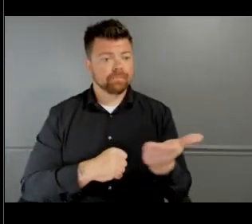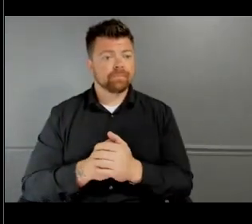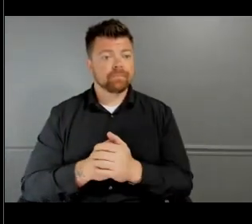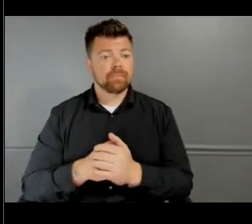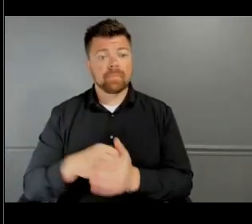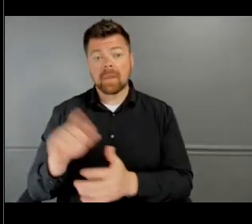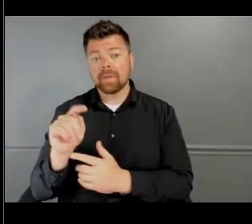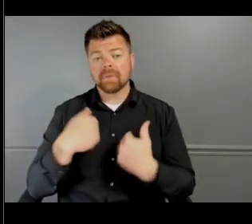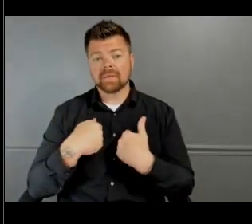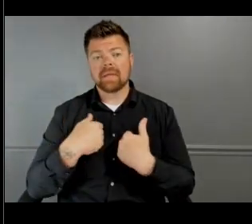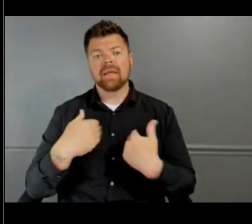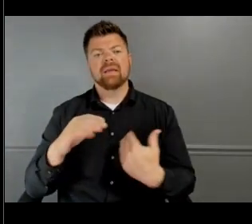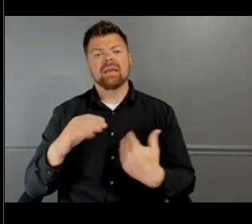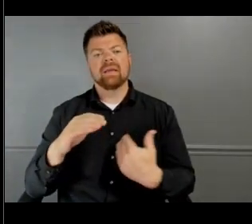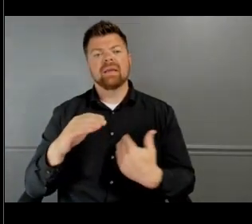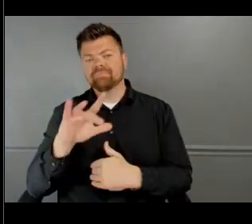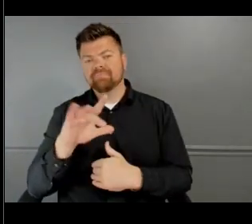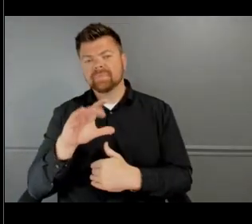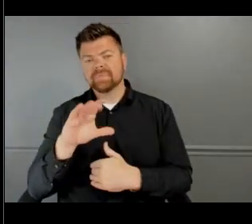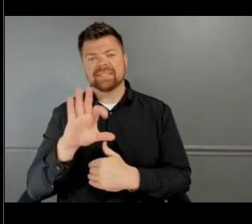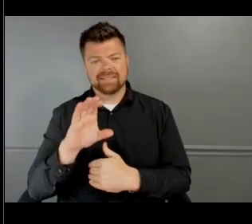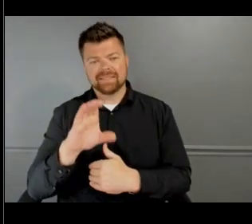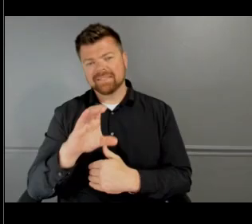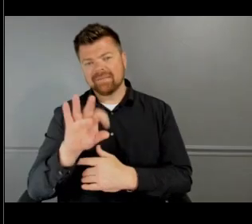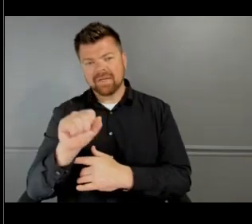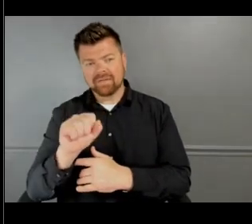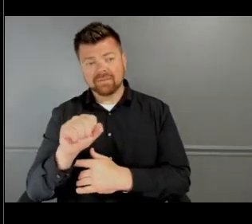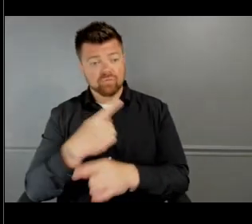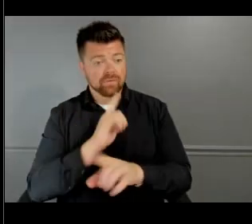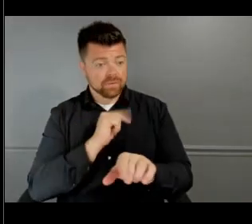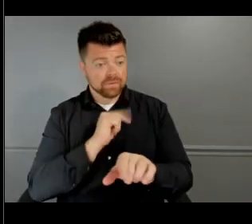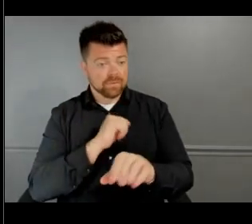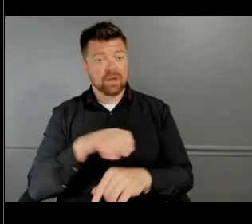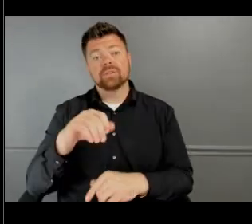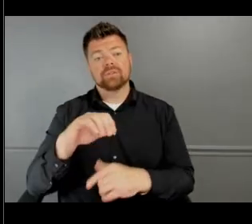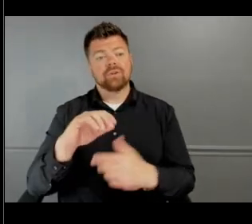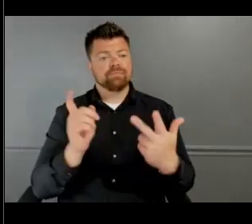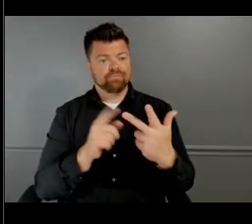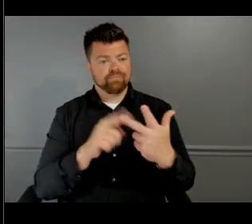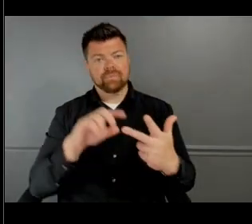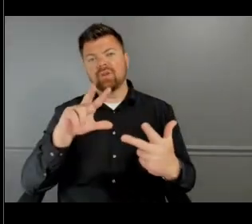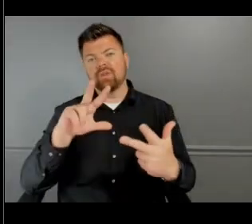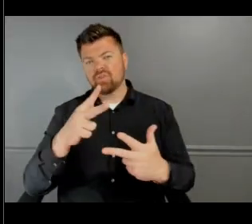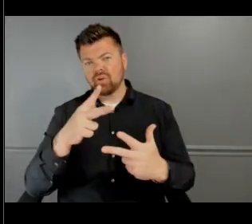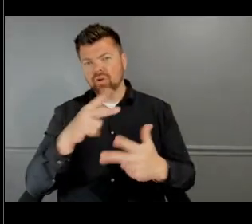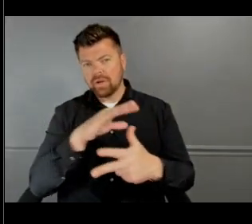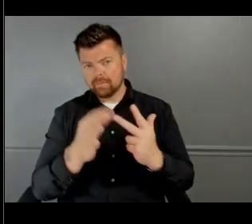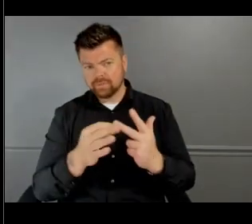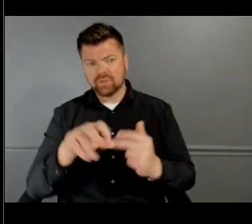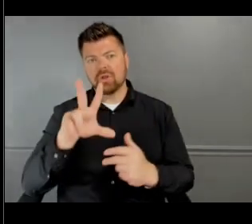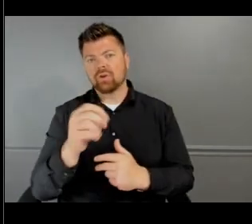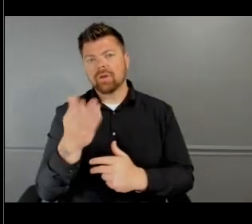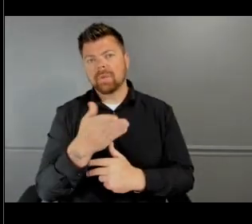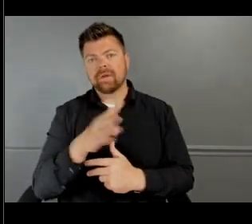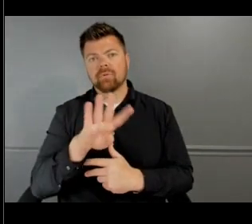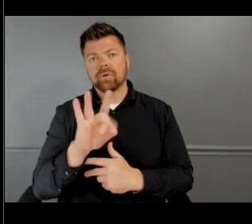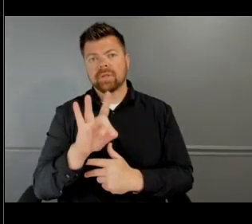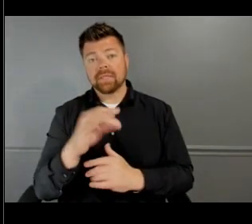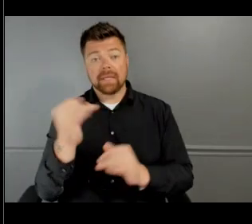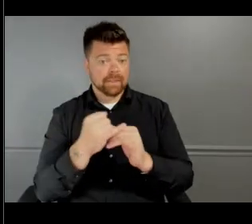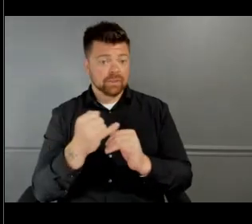Bathrooms must have a, and the correct answer was the third option, 30 inches by 48